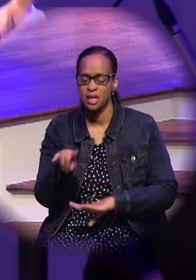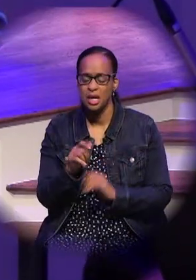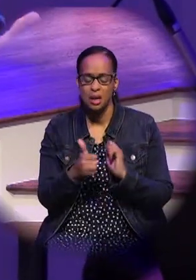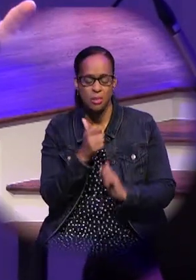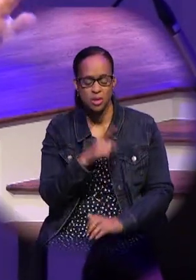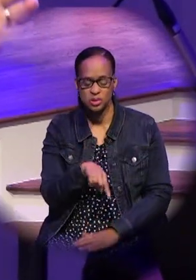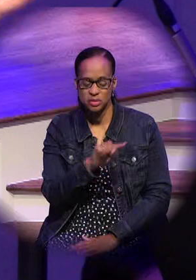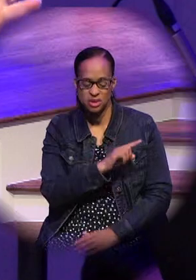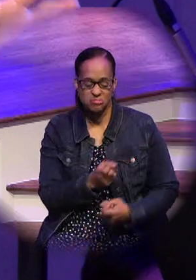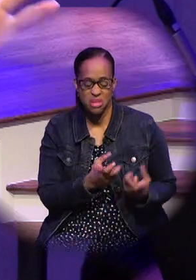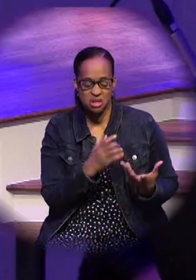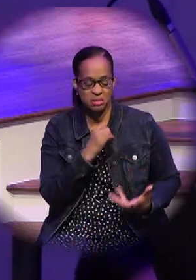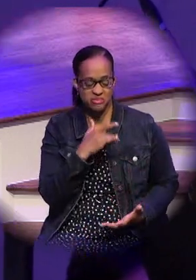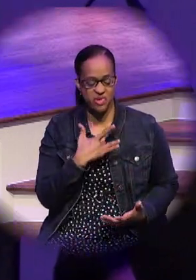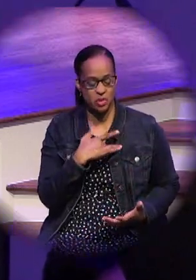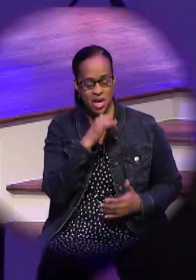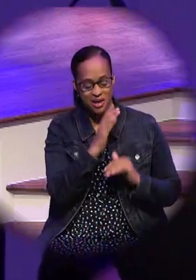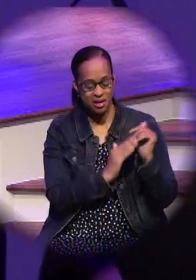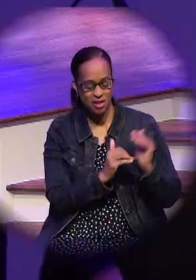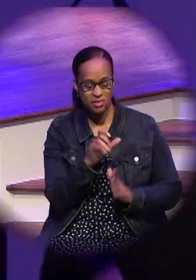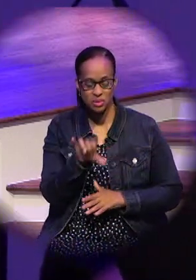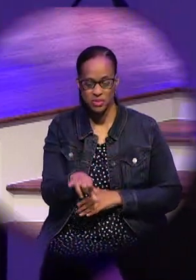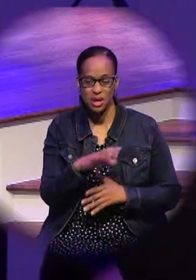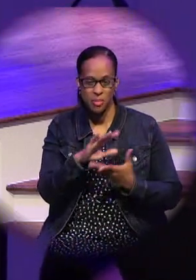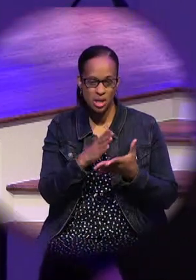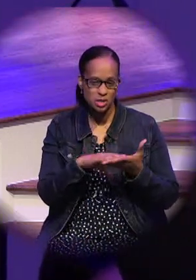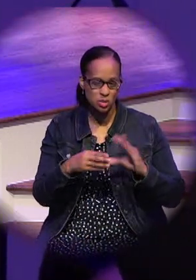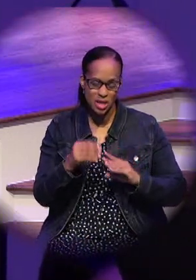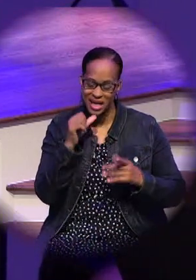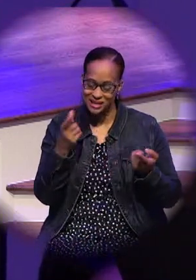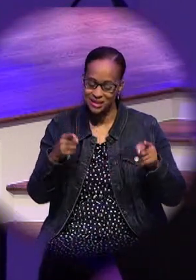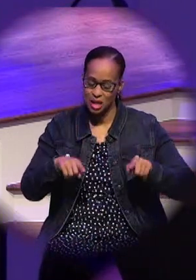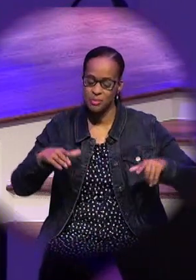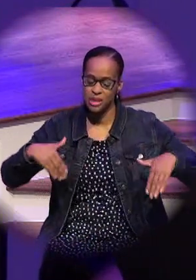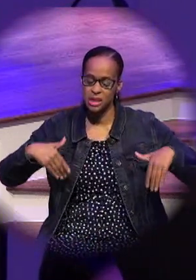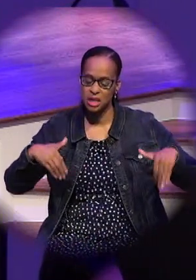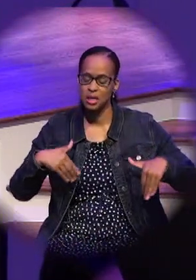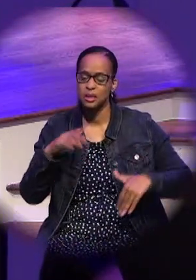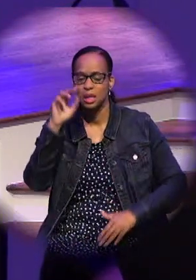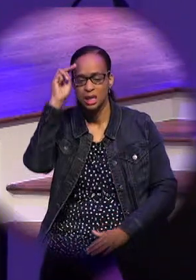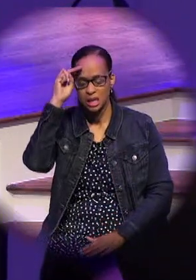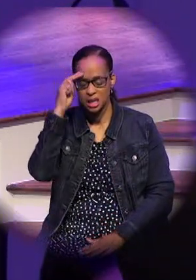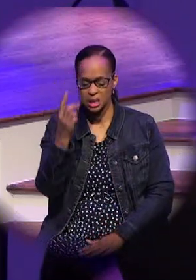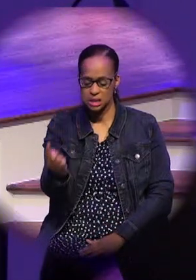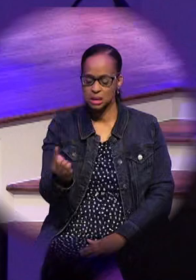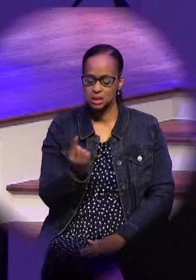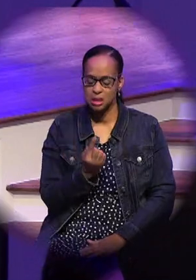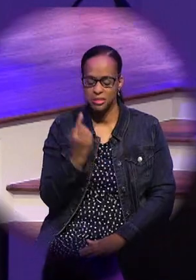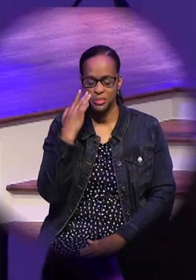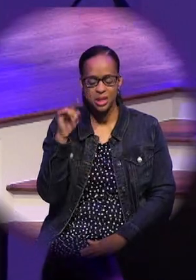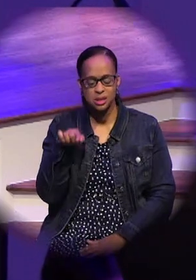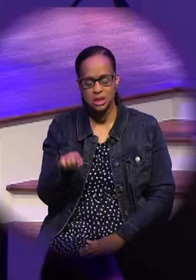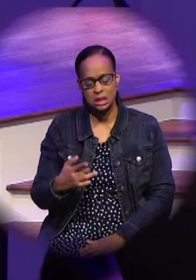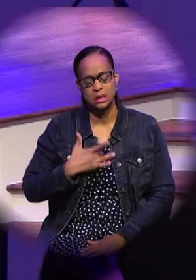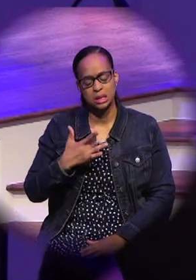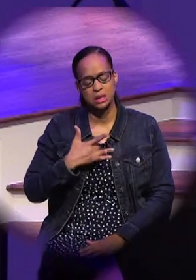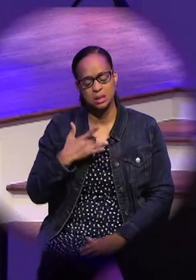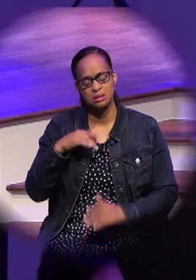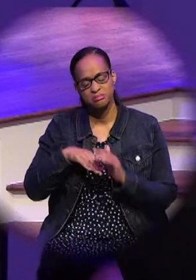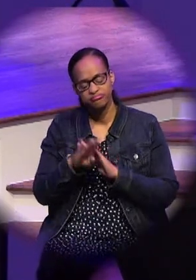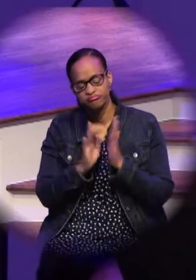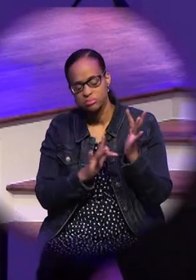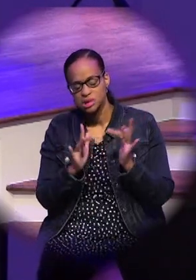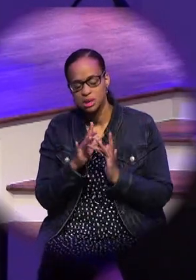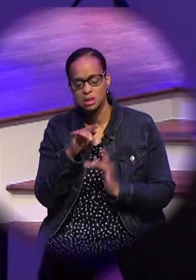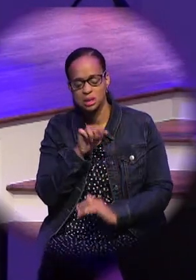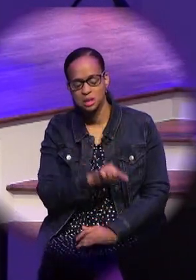them uncomfortable. That part of the story hasn't happened yet. Nicodemus is coming because he has sensed in Jesus